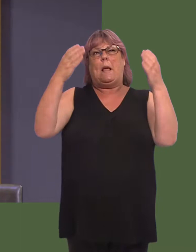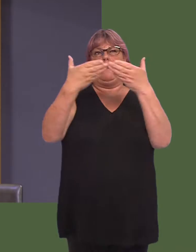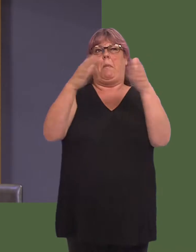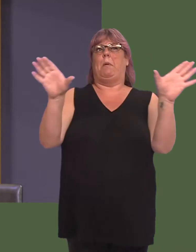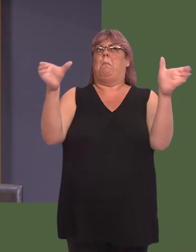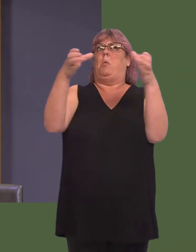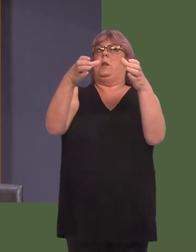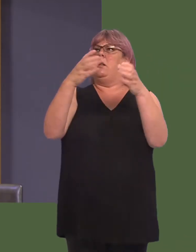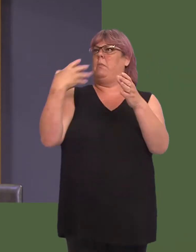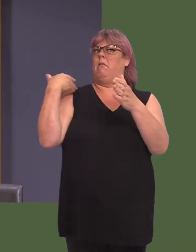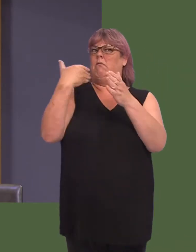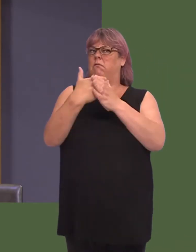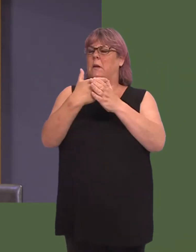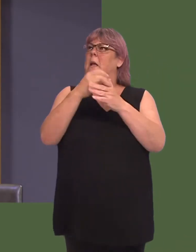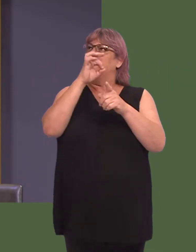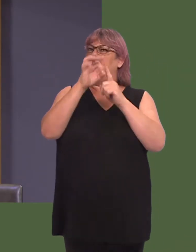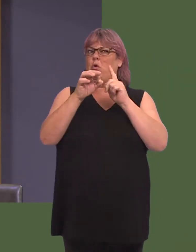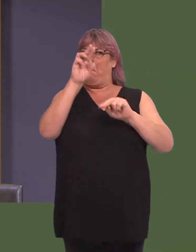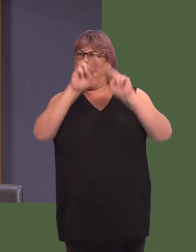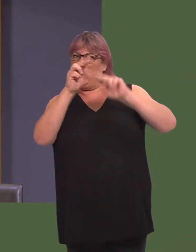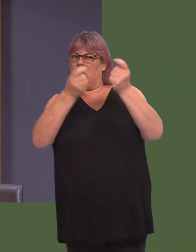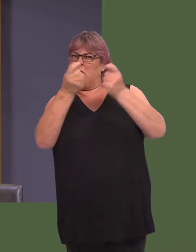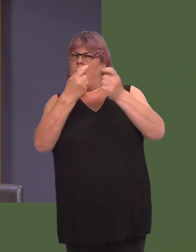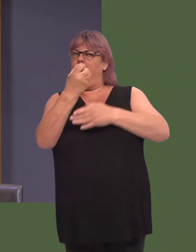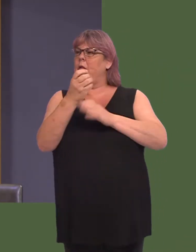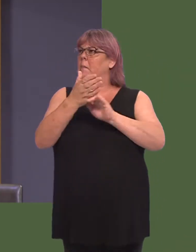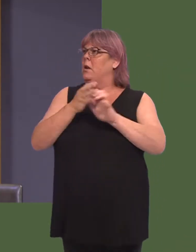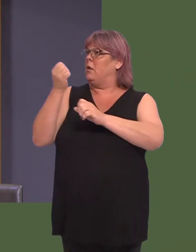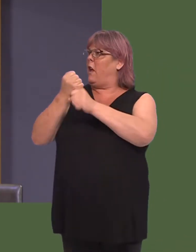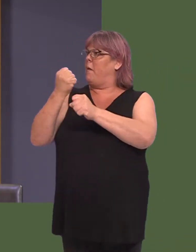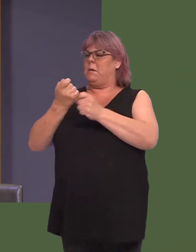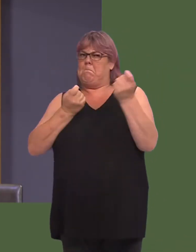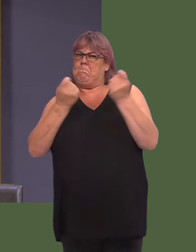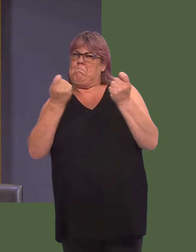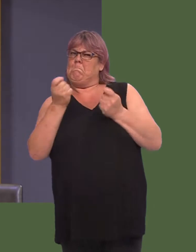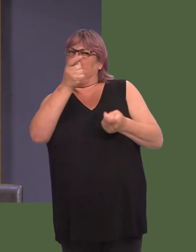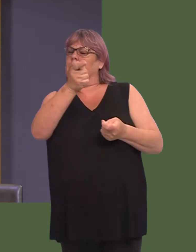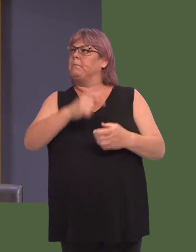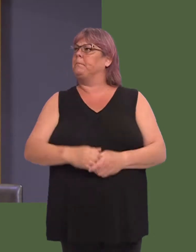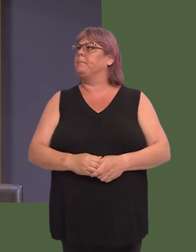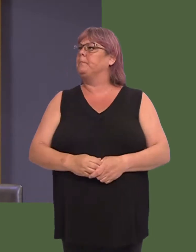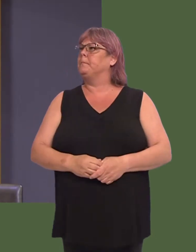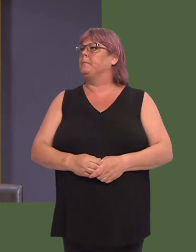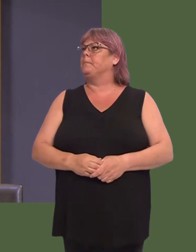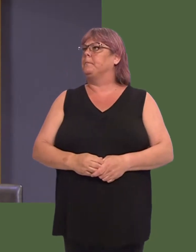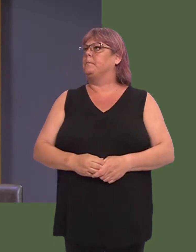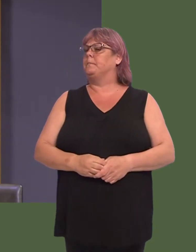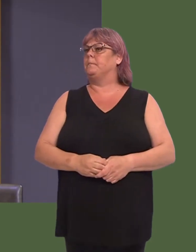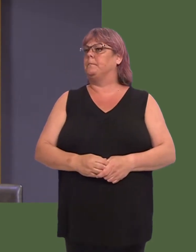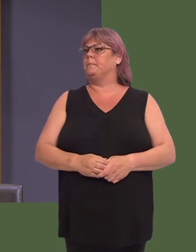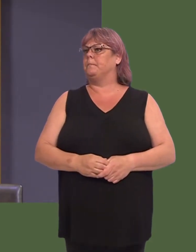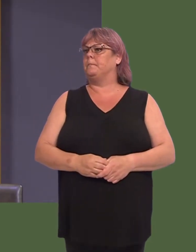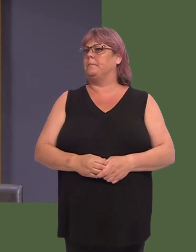body we have in Wales, but over the last 3 years it has been in special measures and therefore it has been directly accountable to your government,